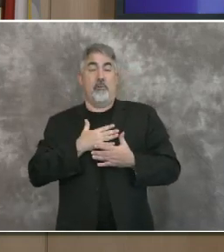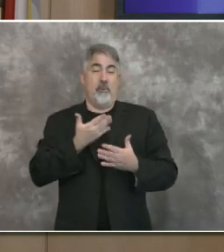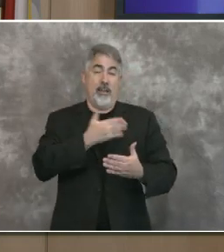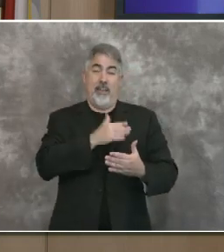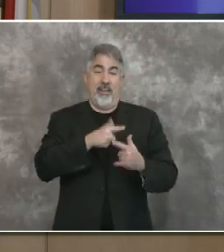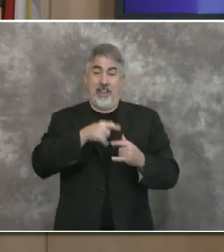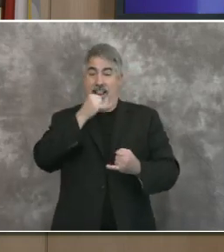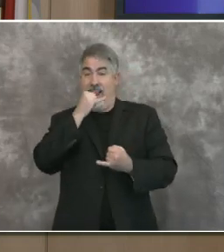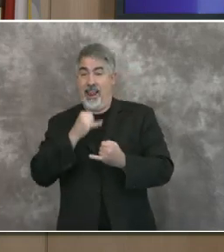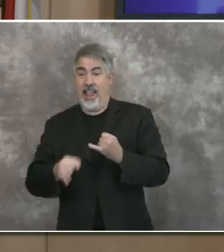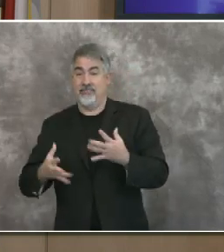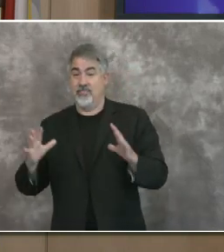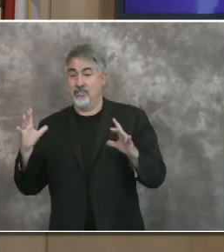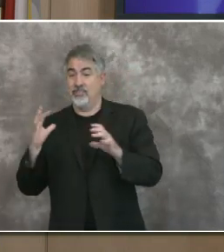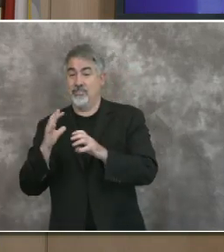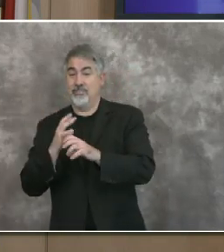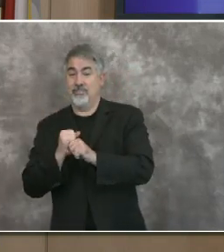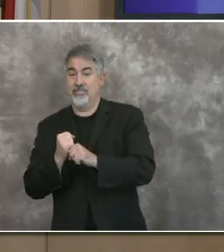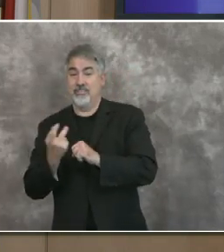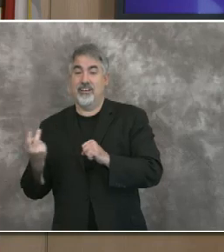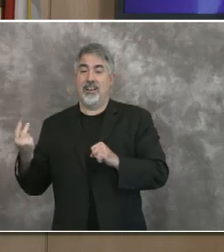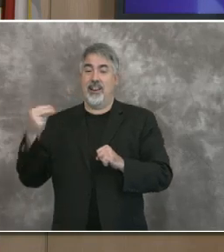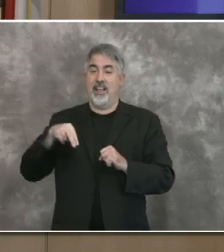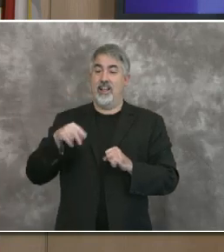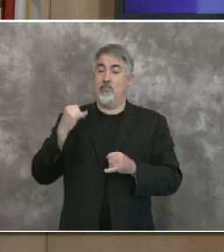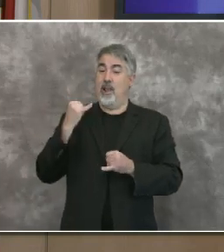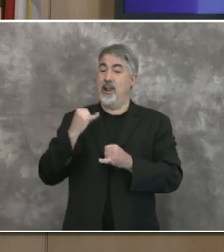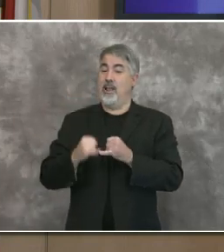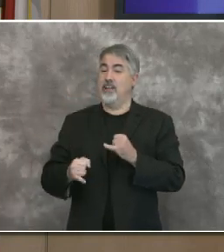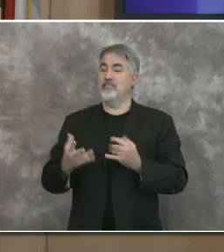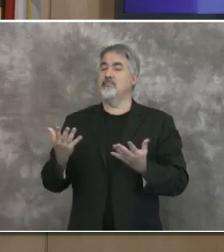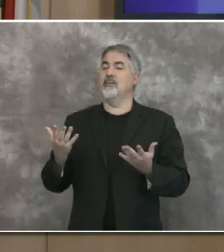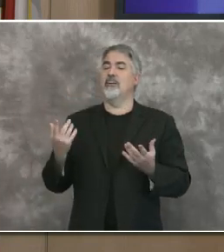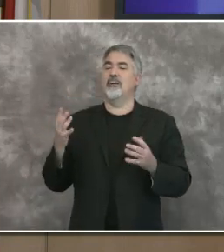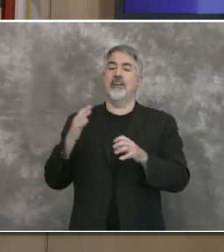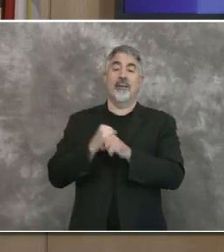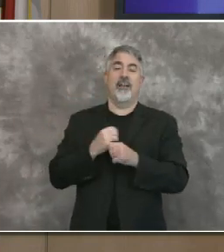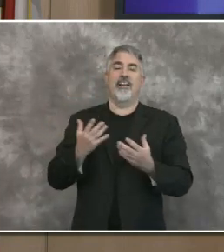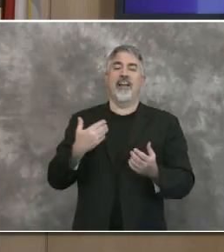over when I get up to speak one last time. So have a good evening,